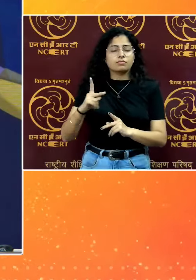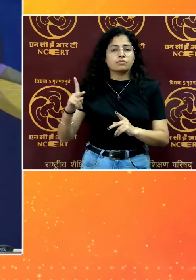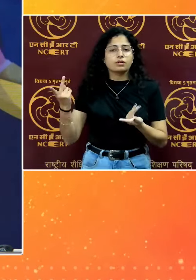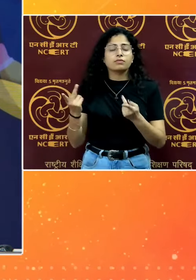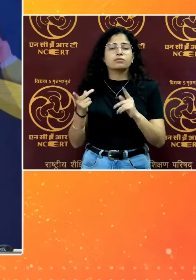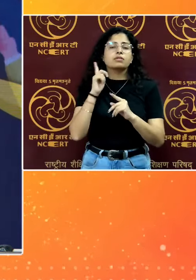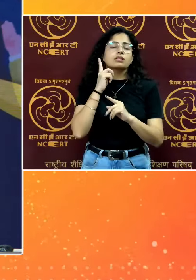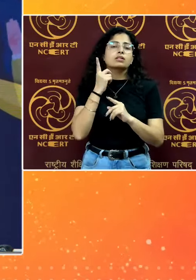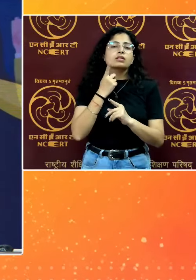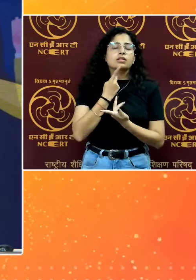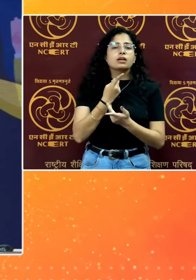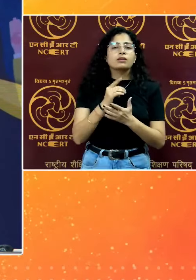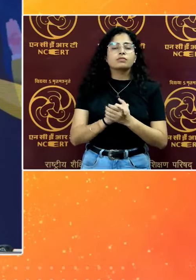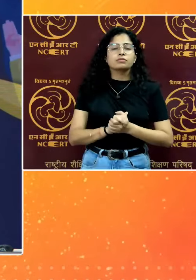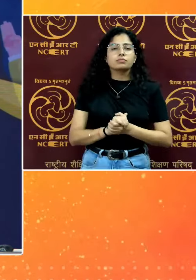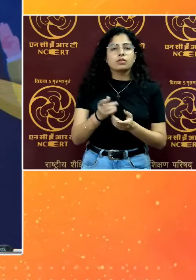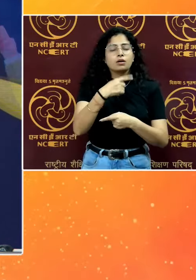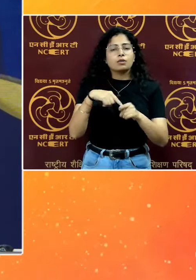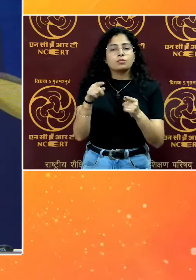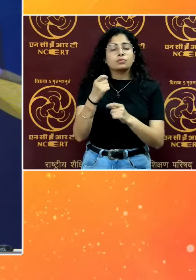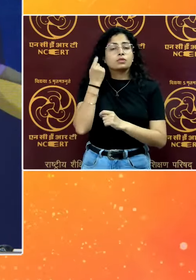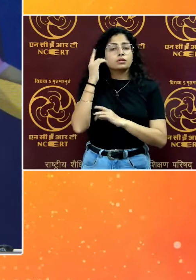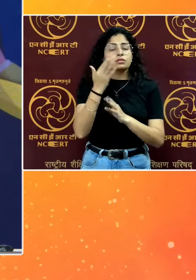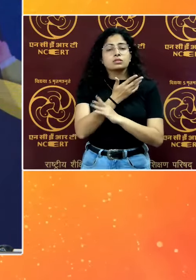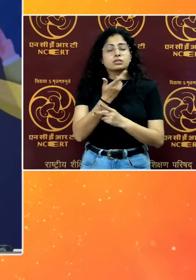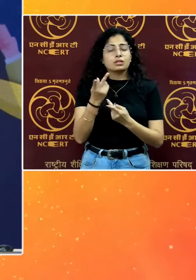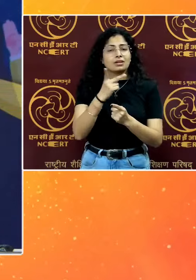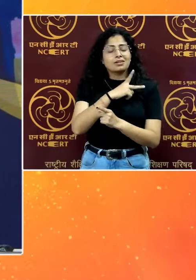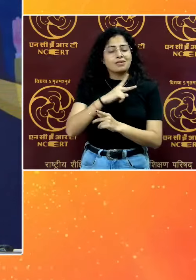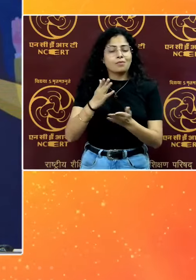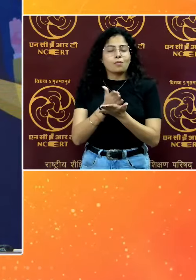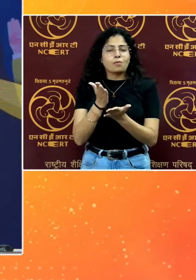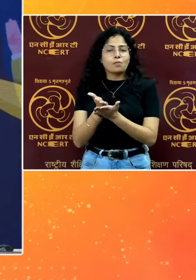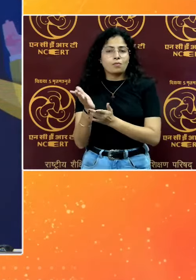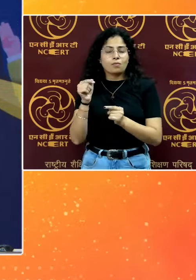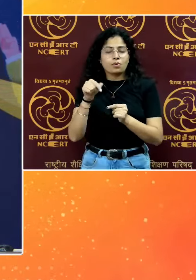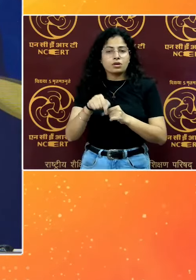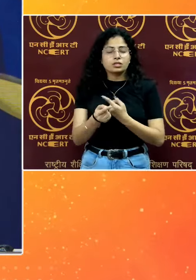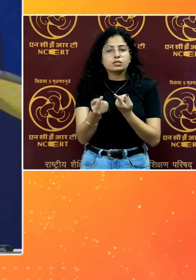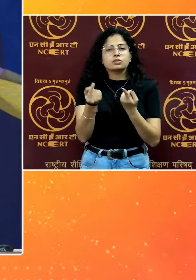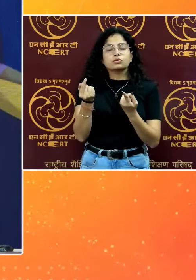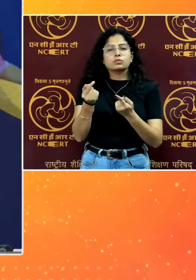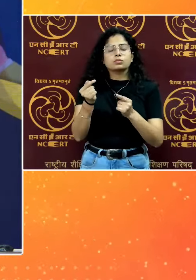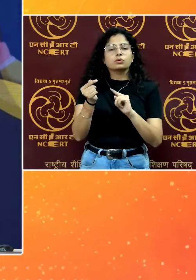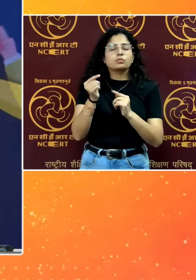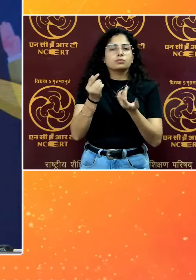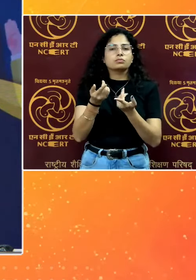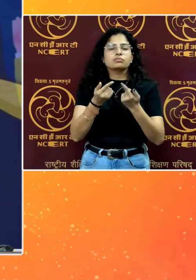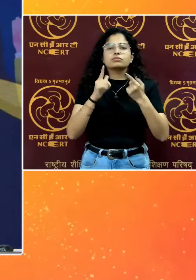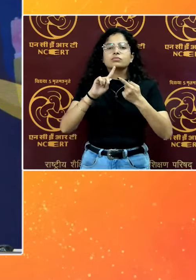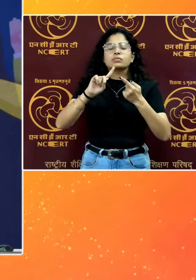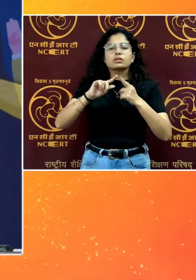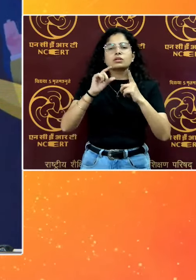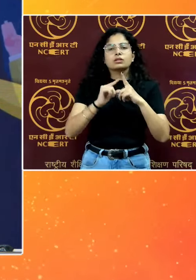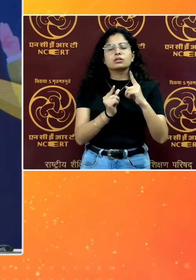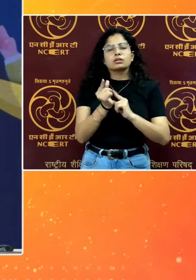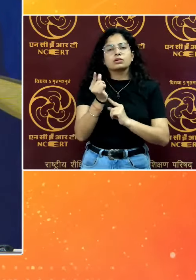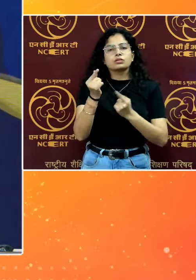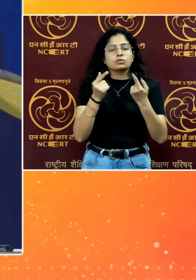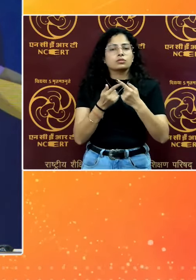hearing impairments, and we also need to understand different strategies that can be adopted to impart education and to make the